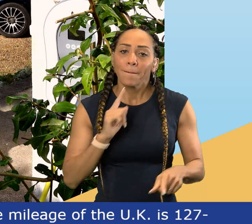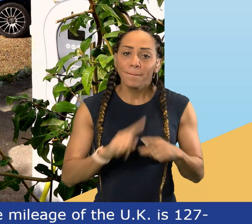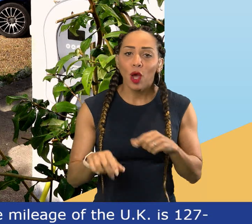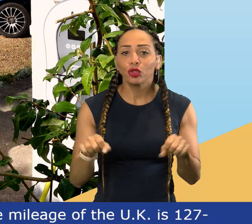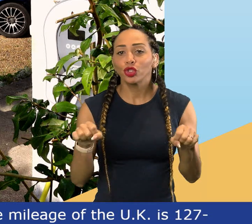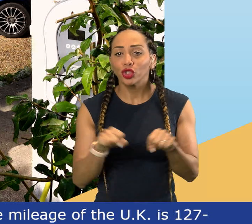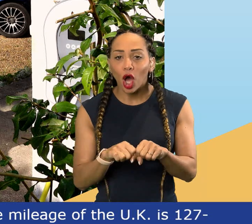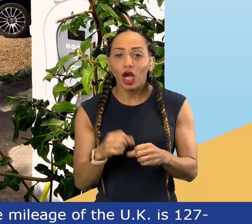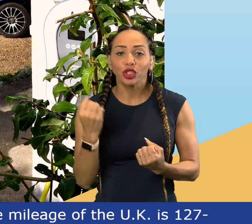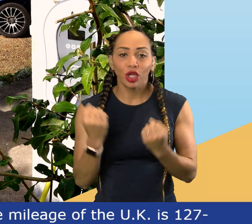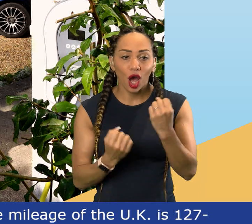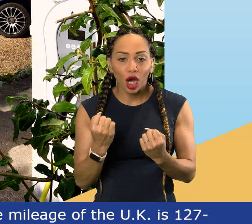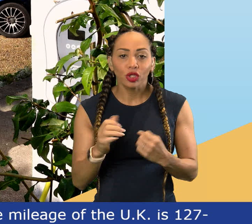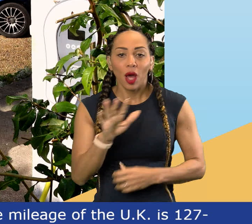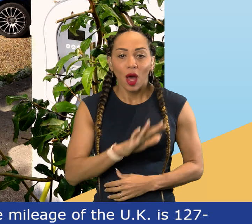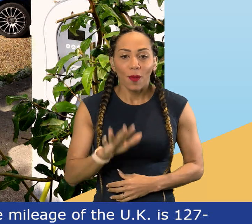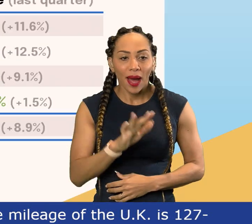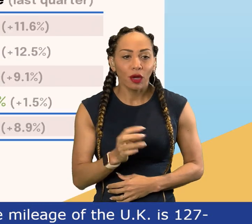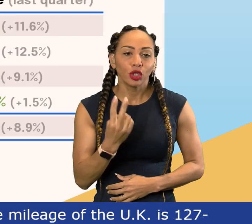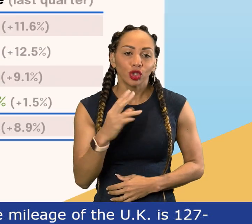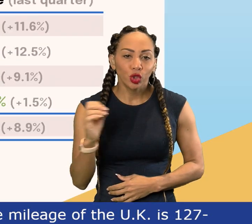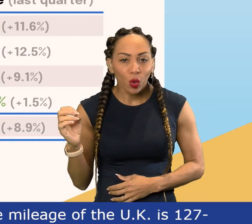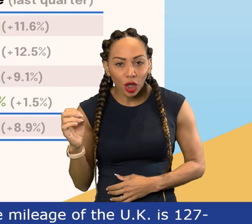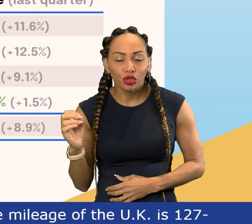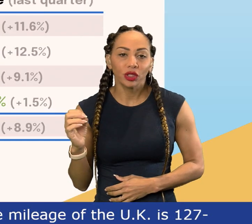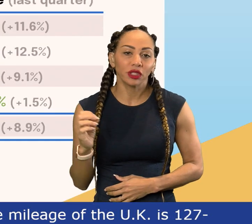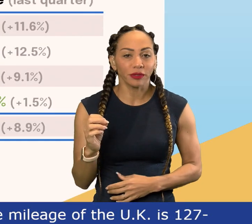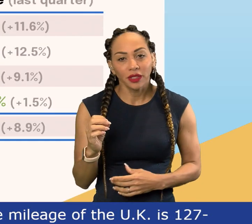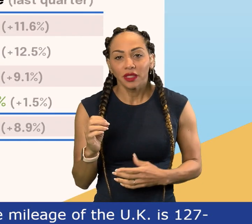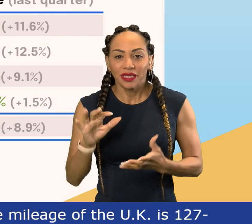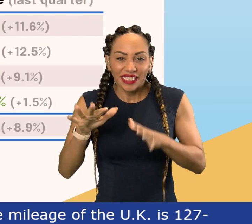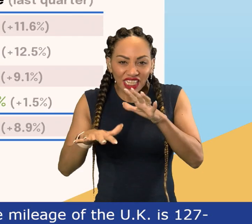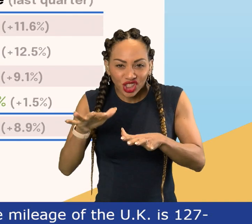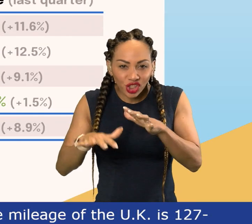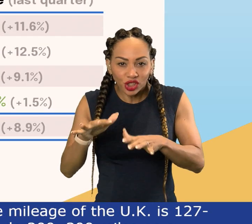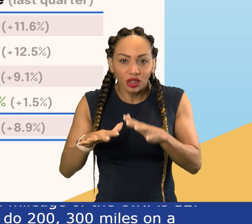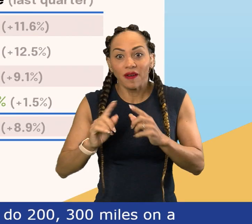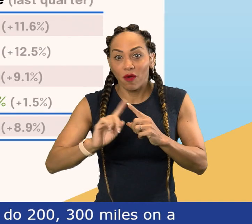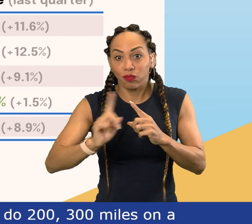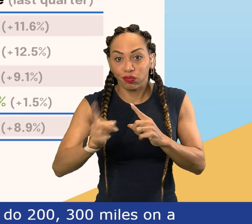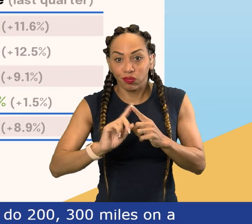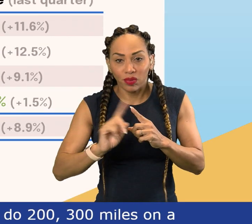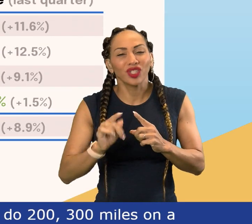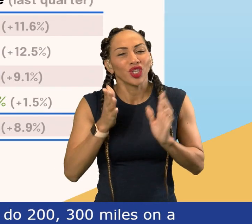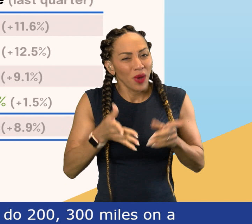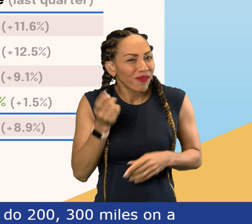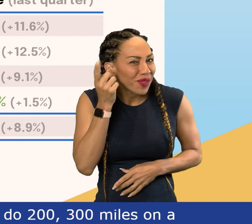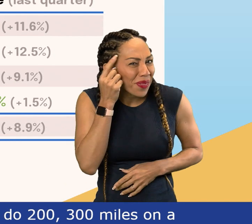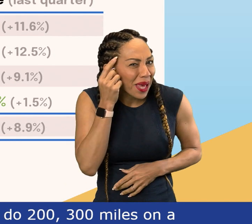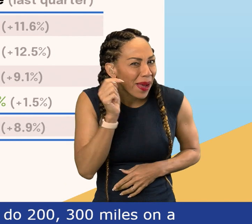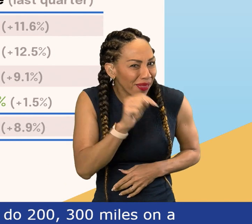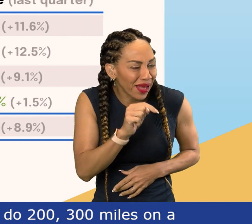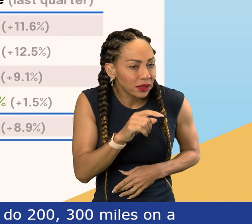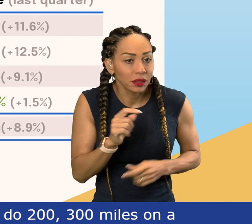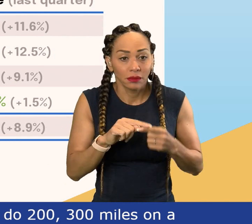charge in the real world. So again, something to think about when you're doing it. Other thing is cost. Now, there's big